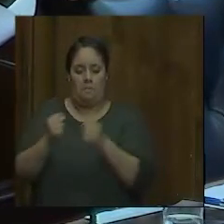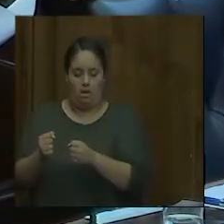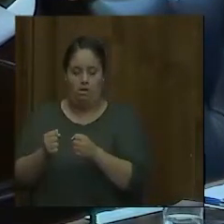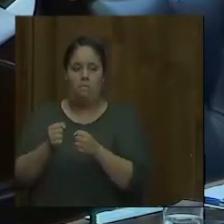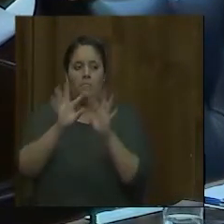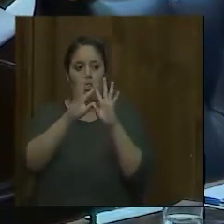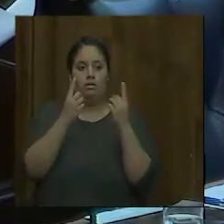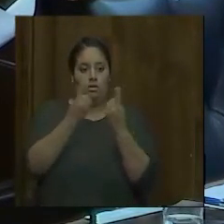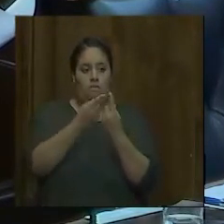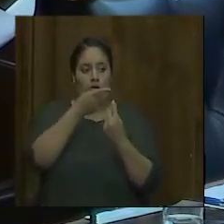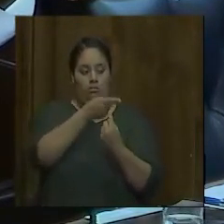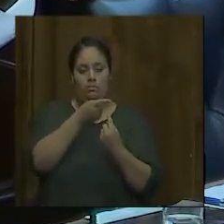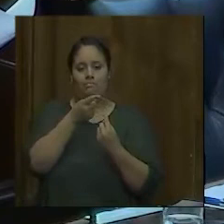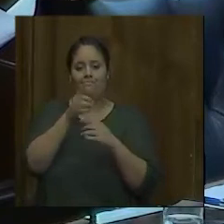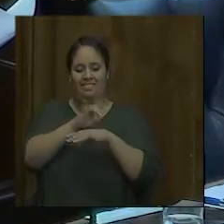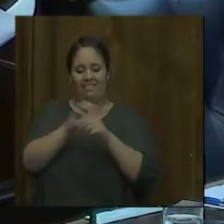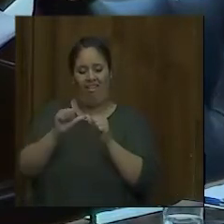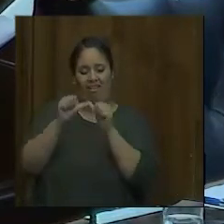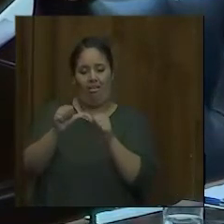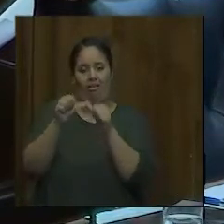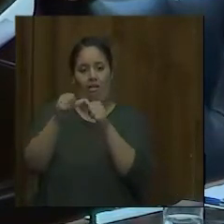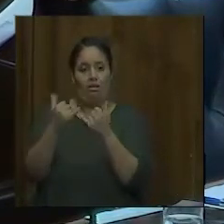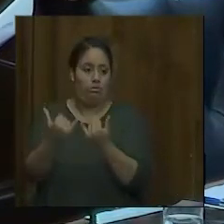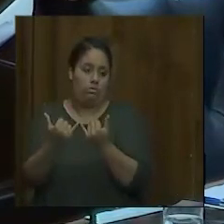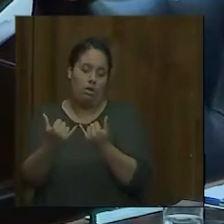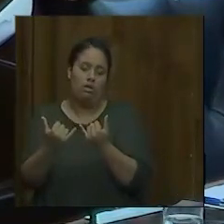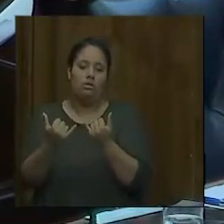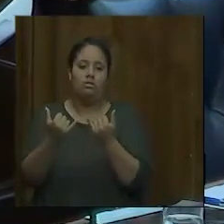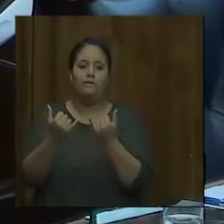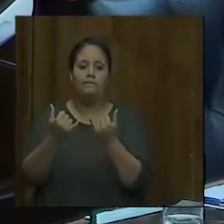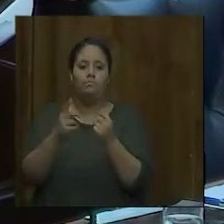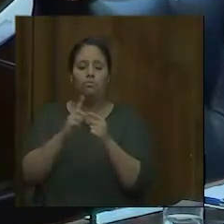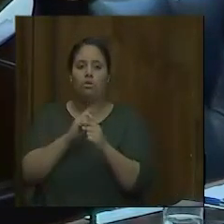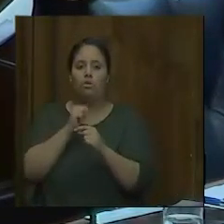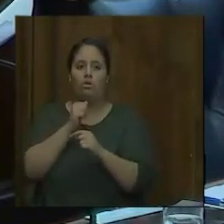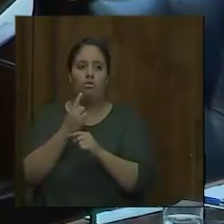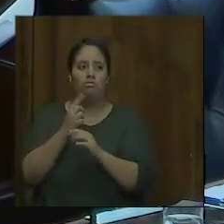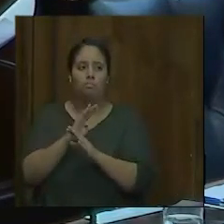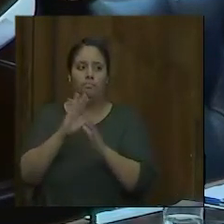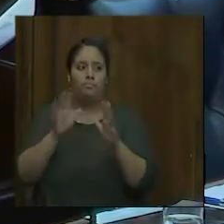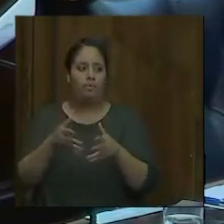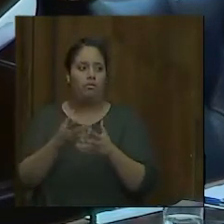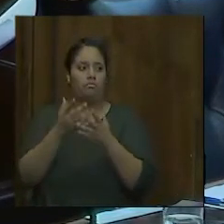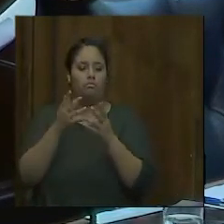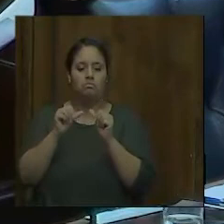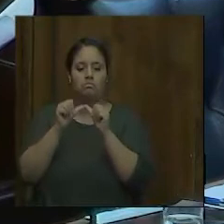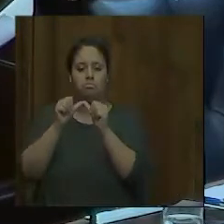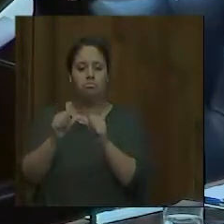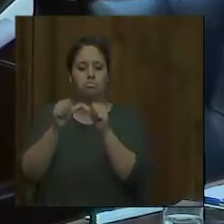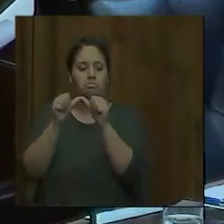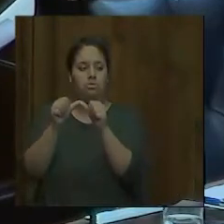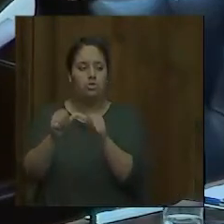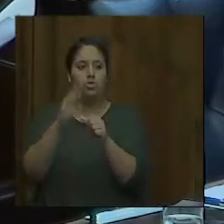Department that is still in existence today. This not only maintained the tale of